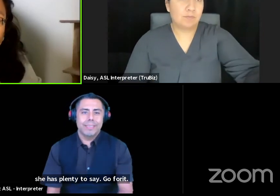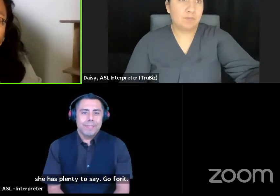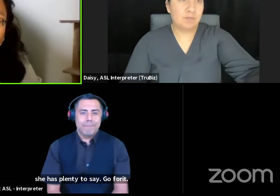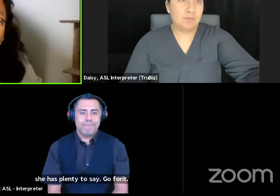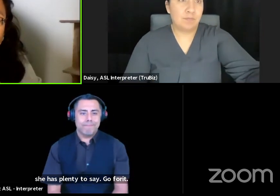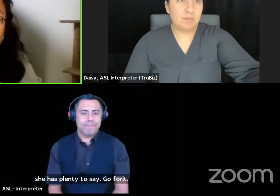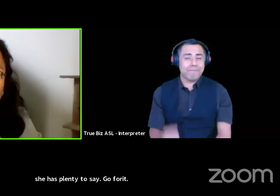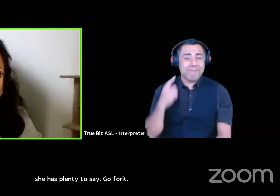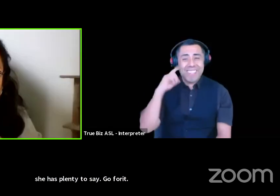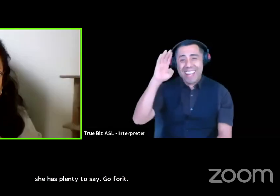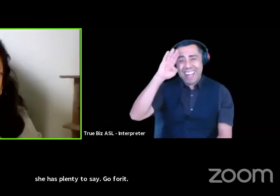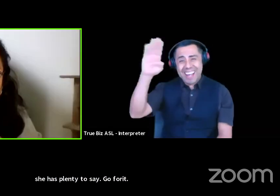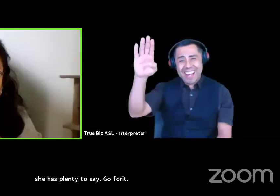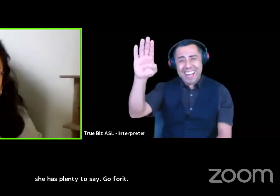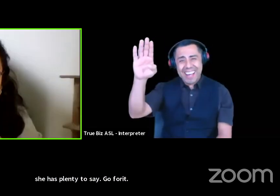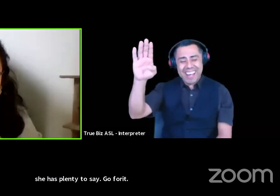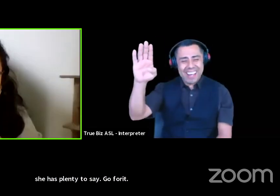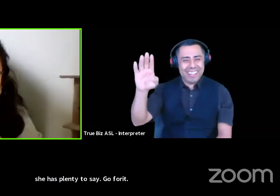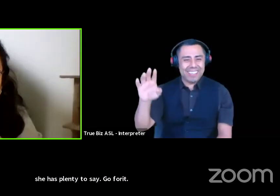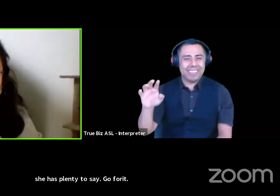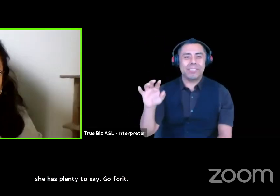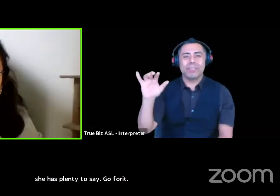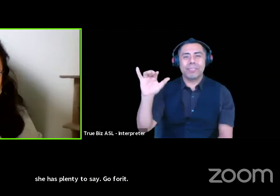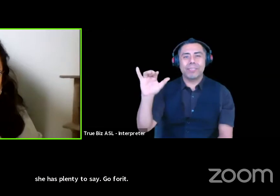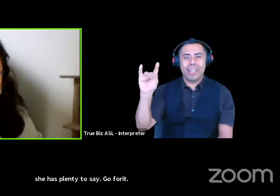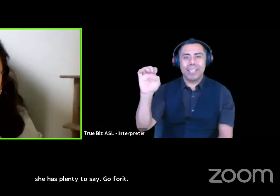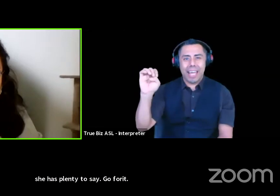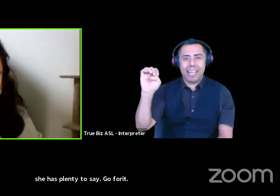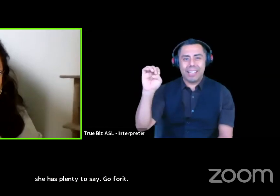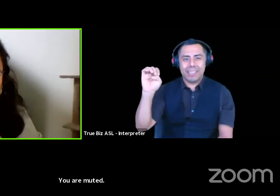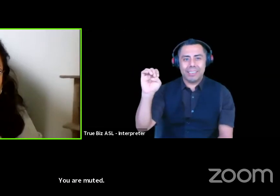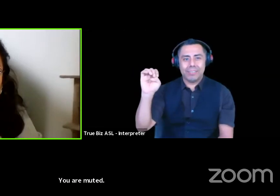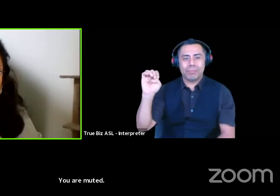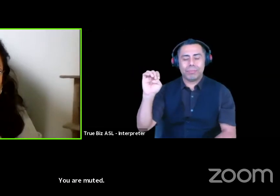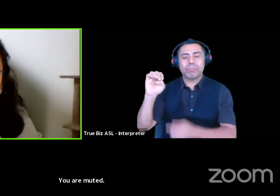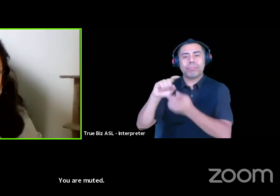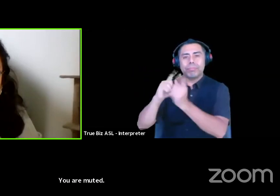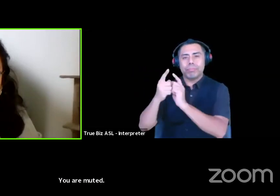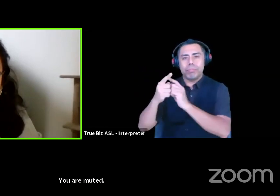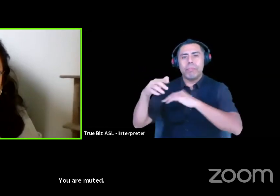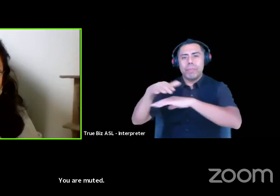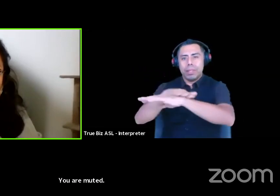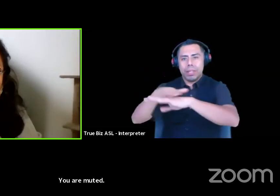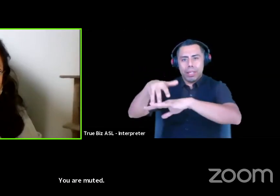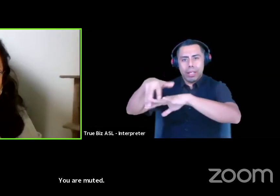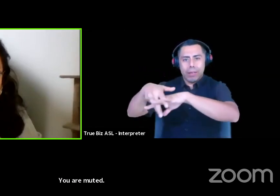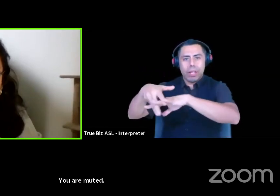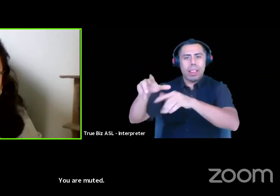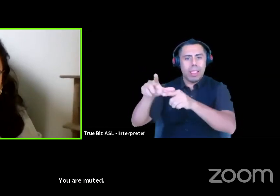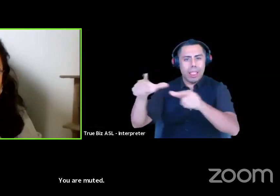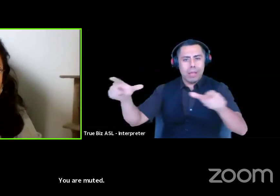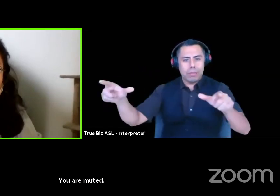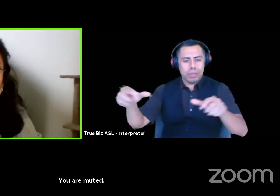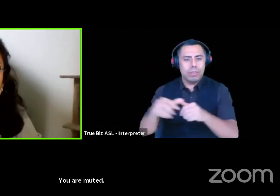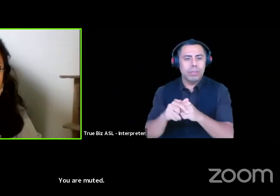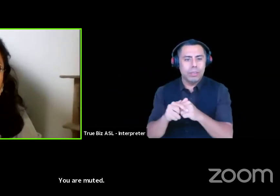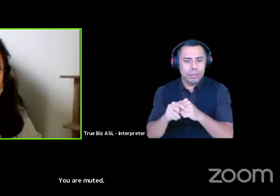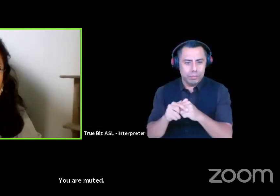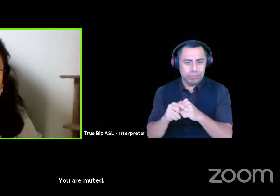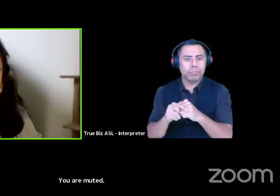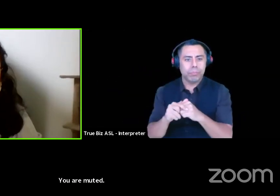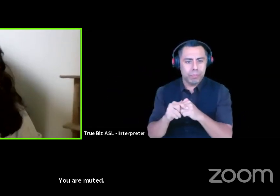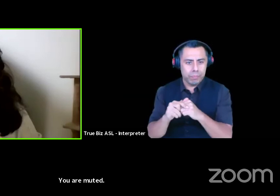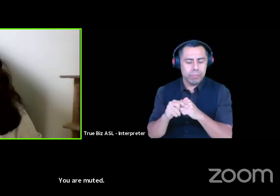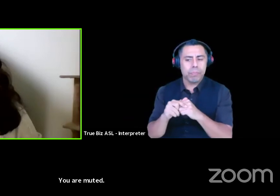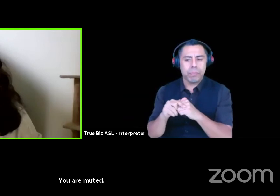Hi, yat toy lini nishle tachini bashishin but tatni dashiche ki ani